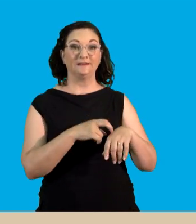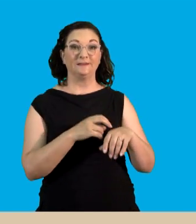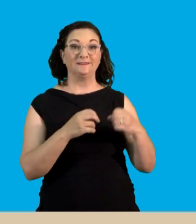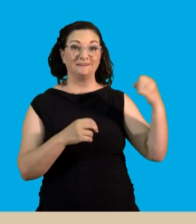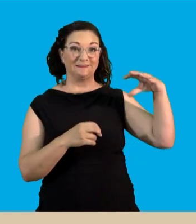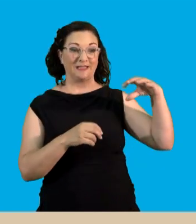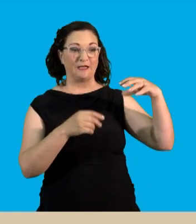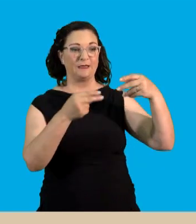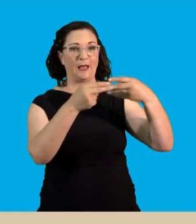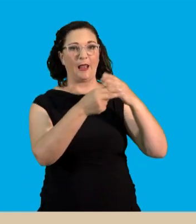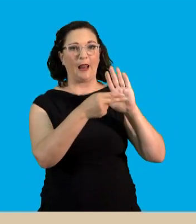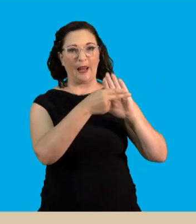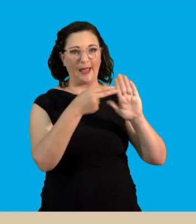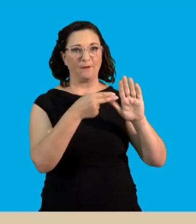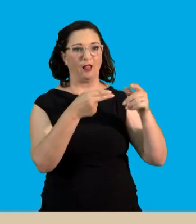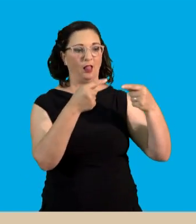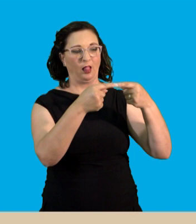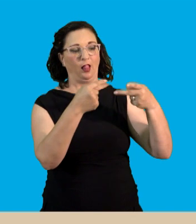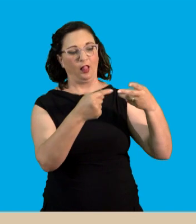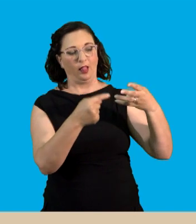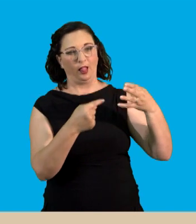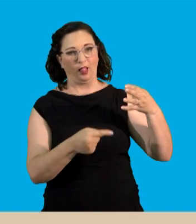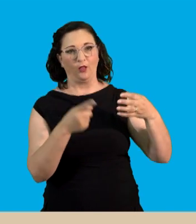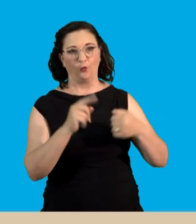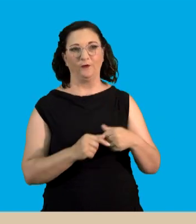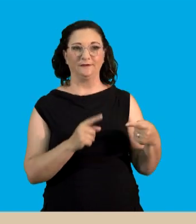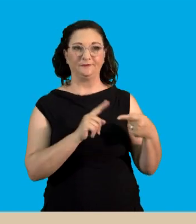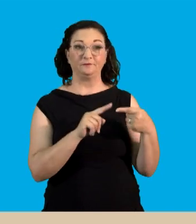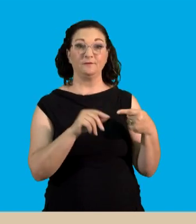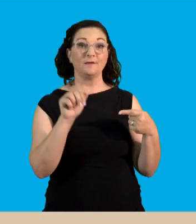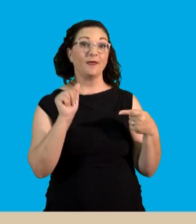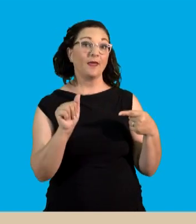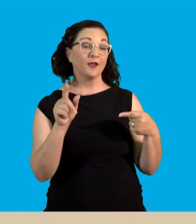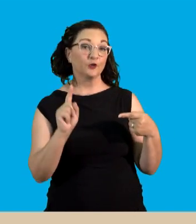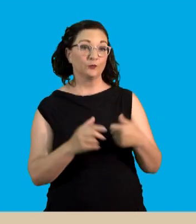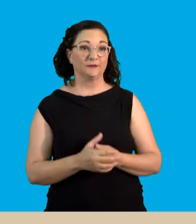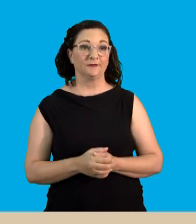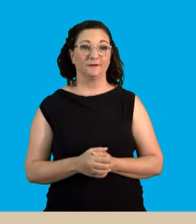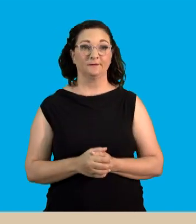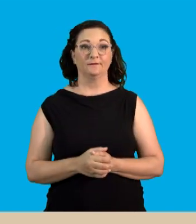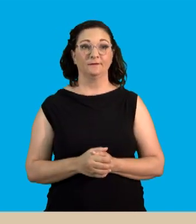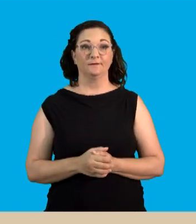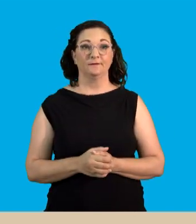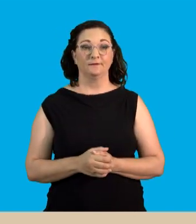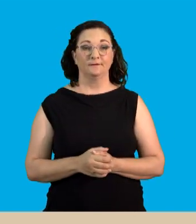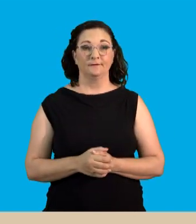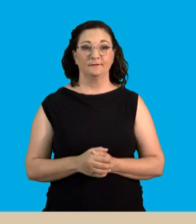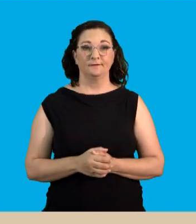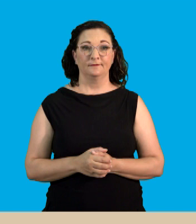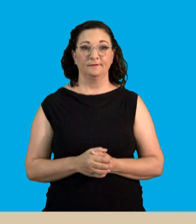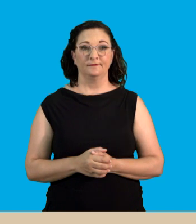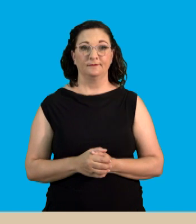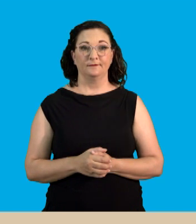structure of the sun. Now, let's look at letter A. Letter A here represent